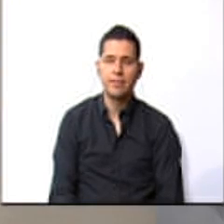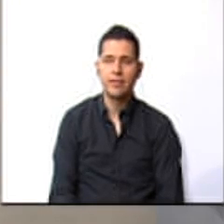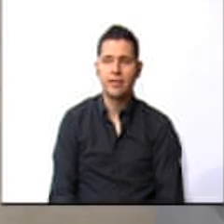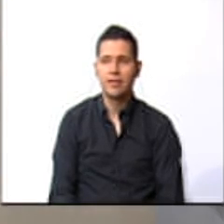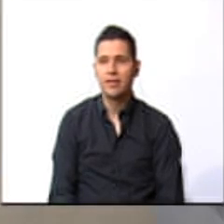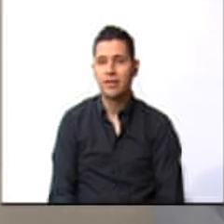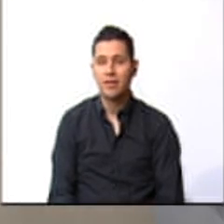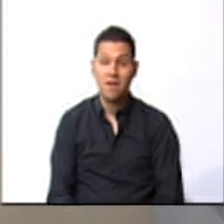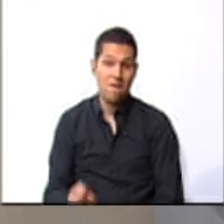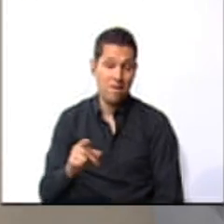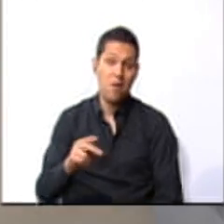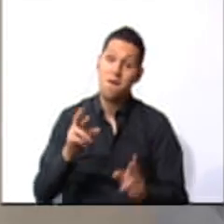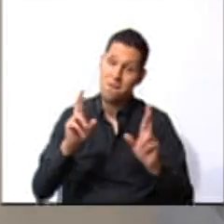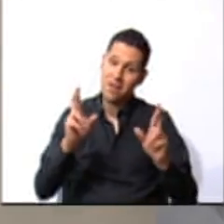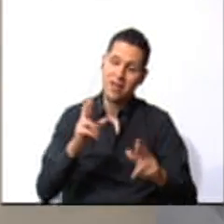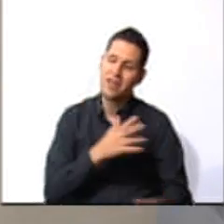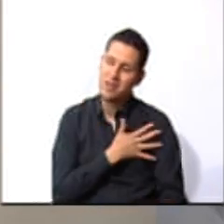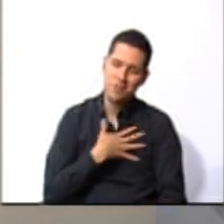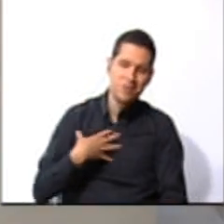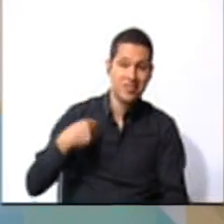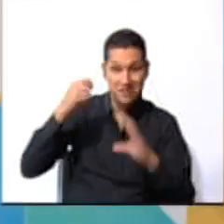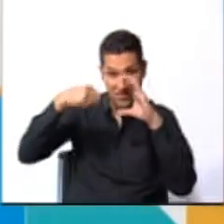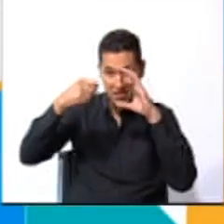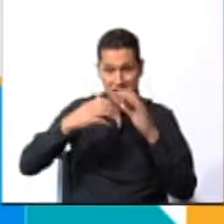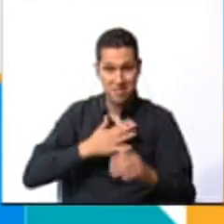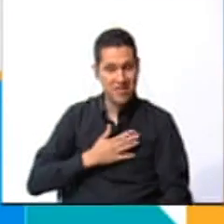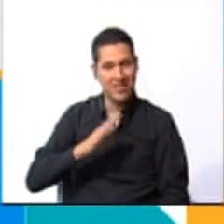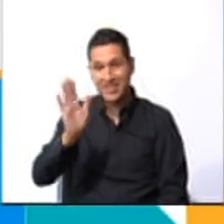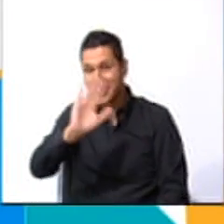Hope you like my video. Bye!